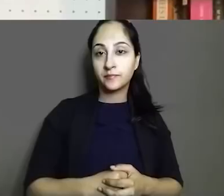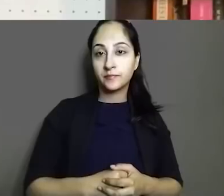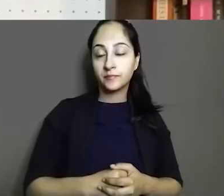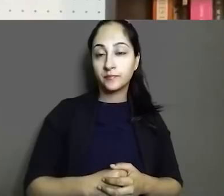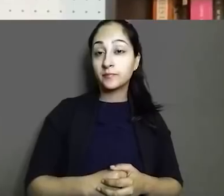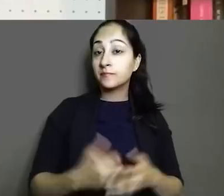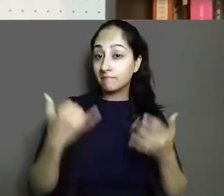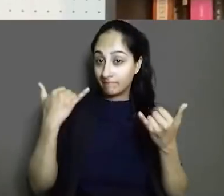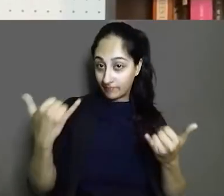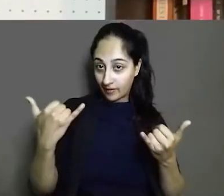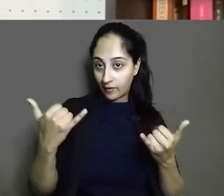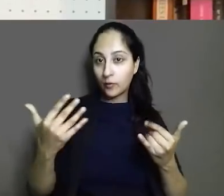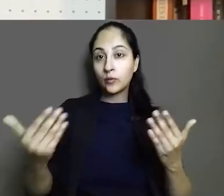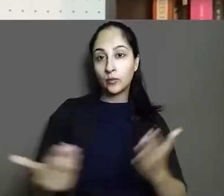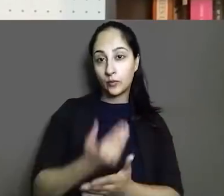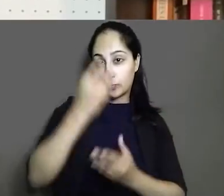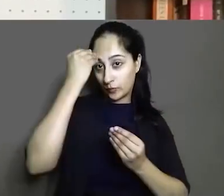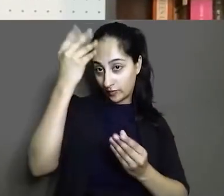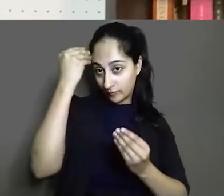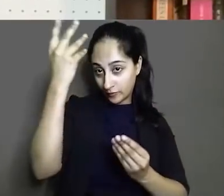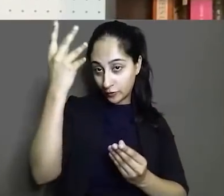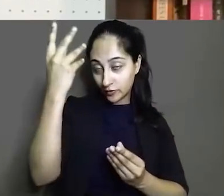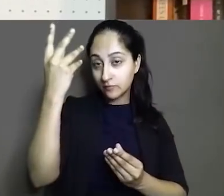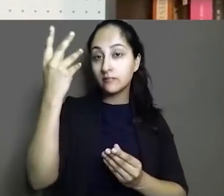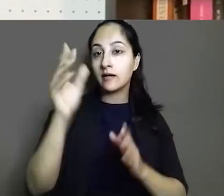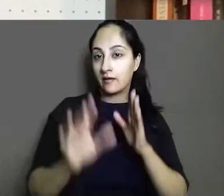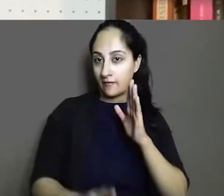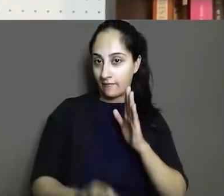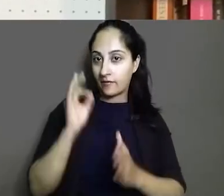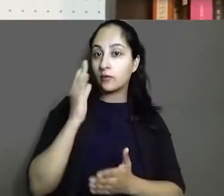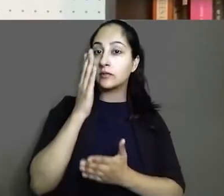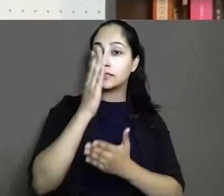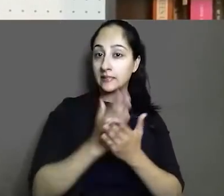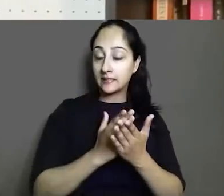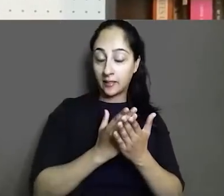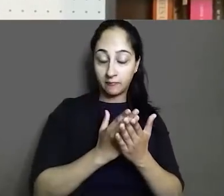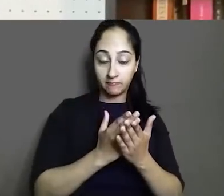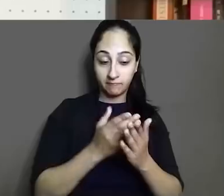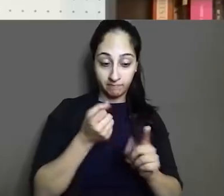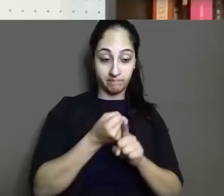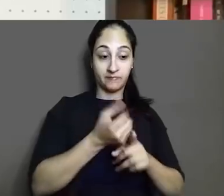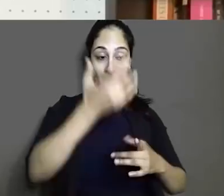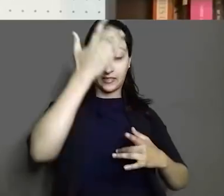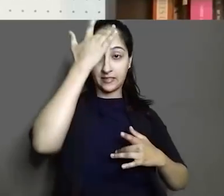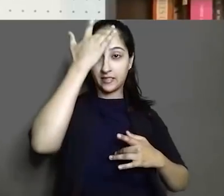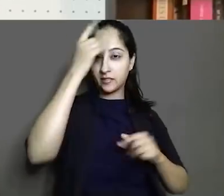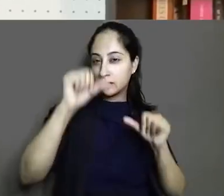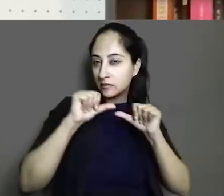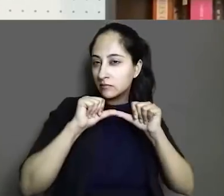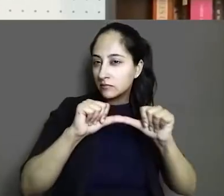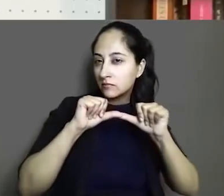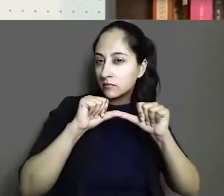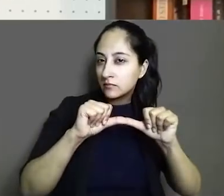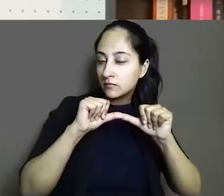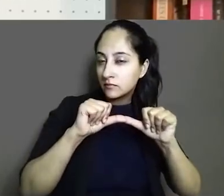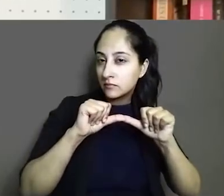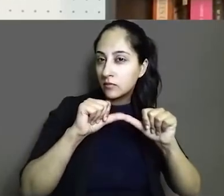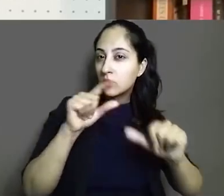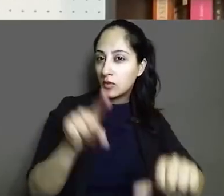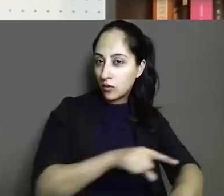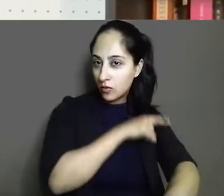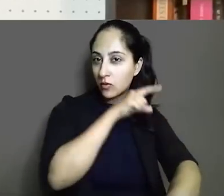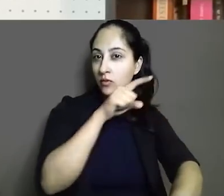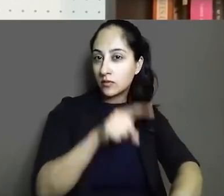is more and more evidence out there. And there is, in fact, a recent study, an